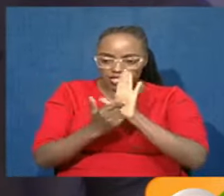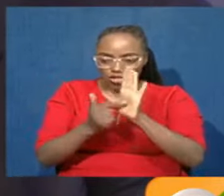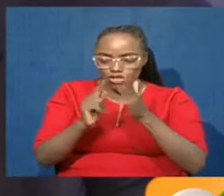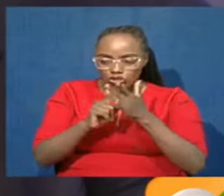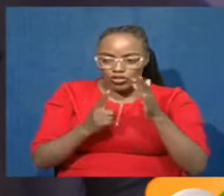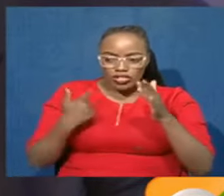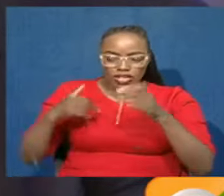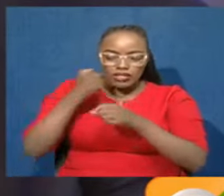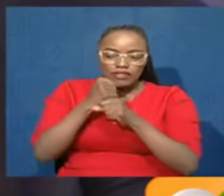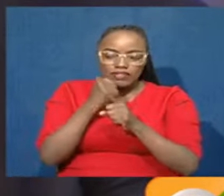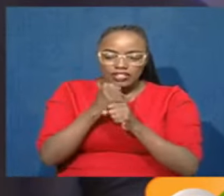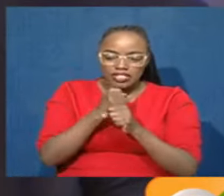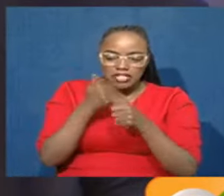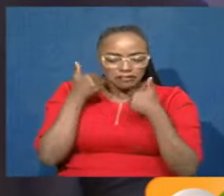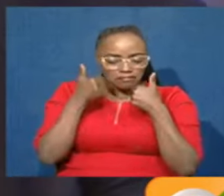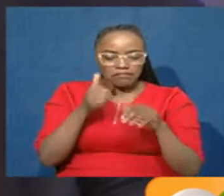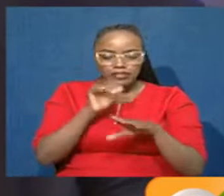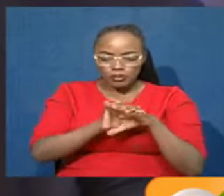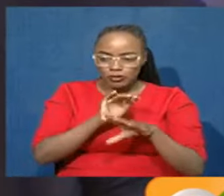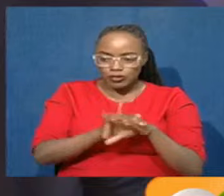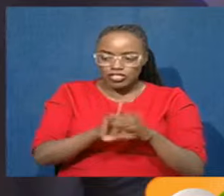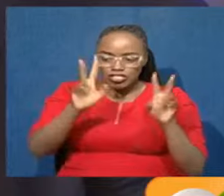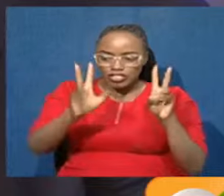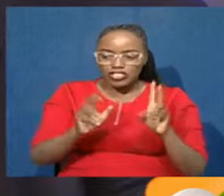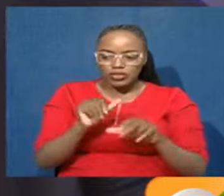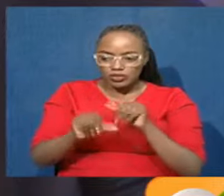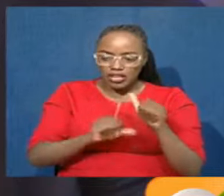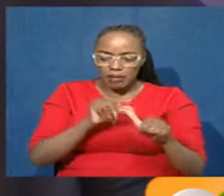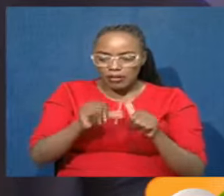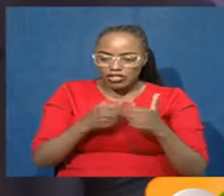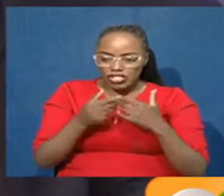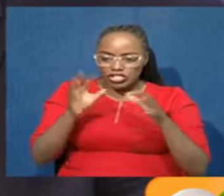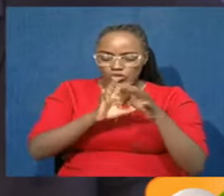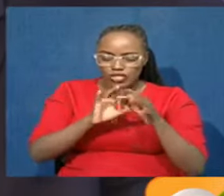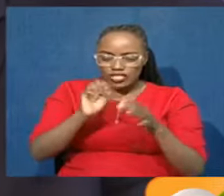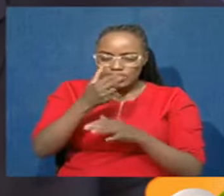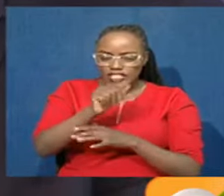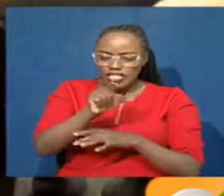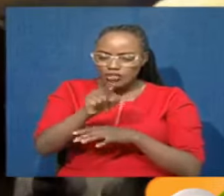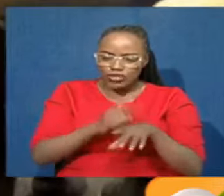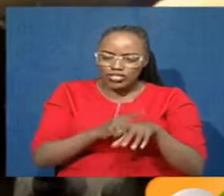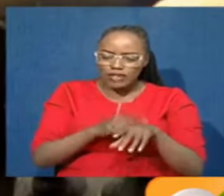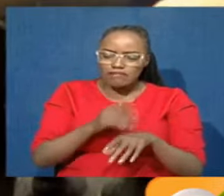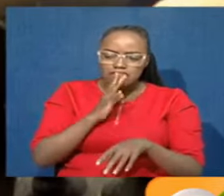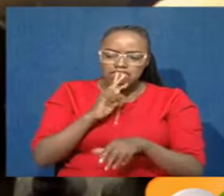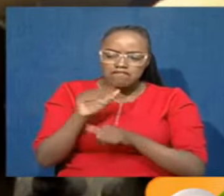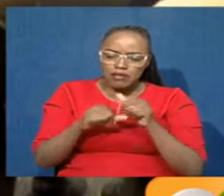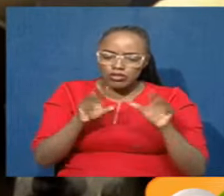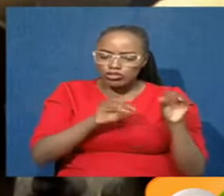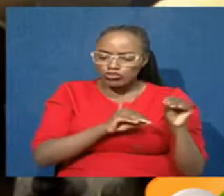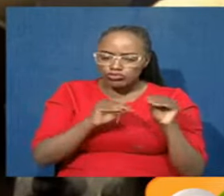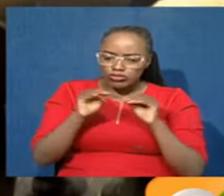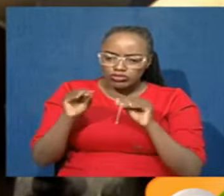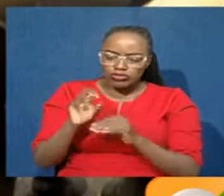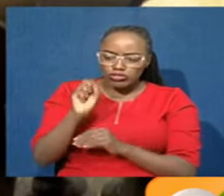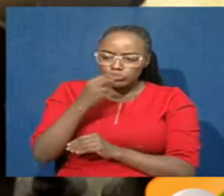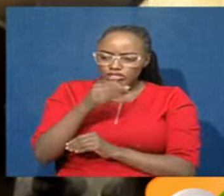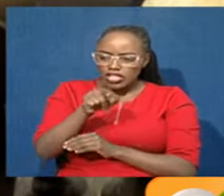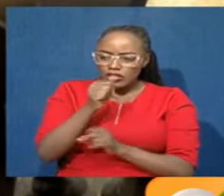have done quite well, you know, in terms of getting into SHA. So tell me, when you say that you're transitioning them to SHA, what exactly did